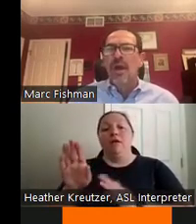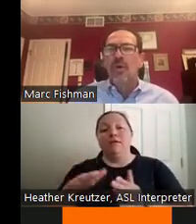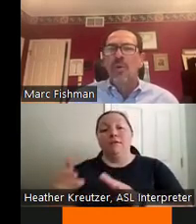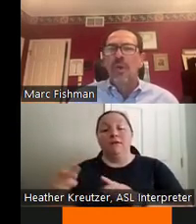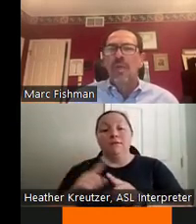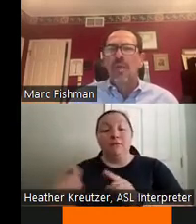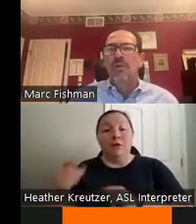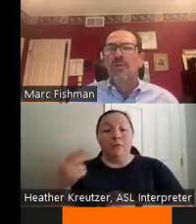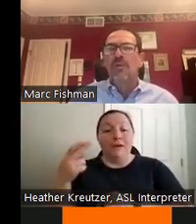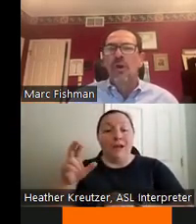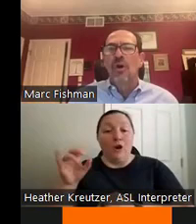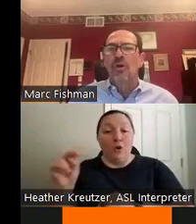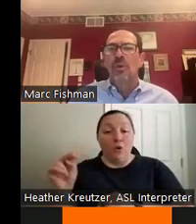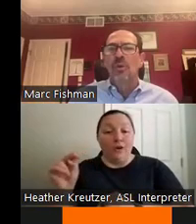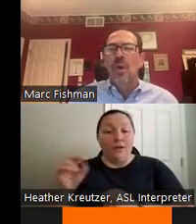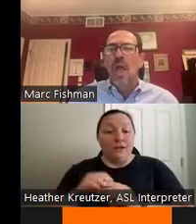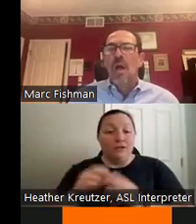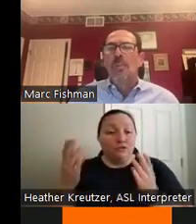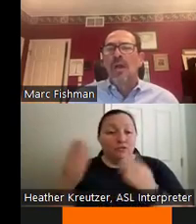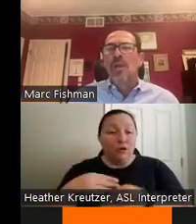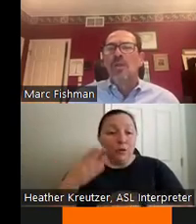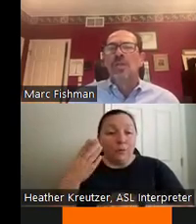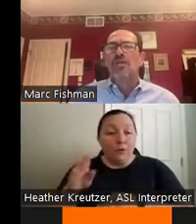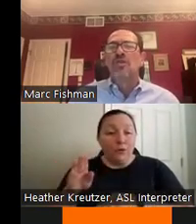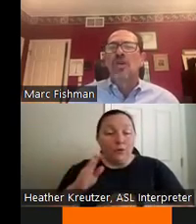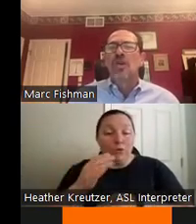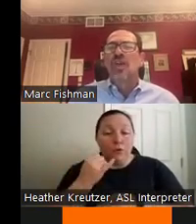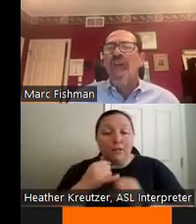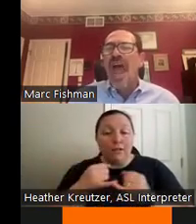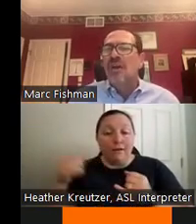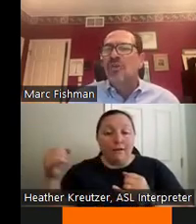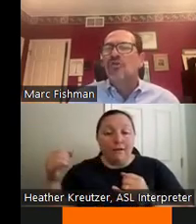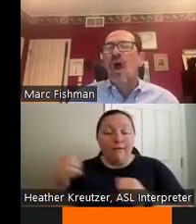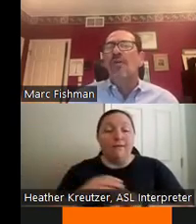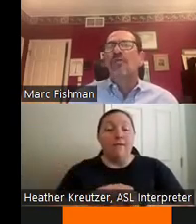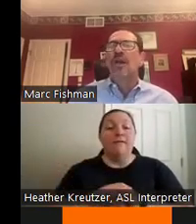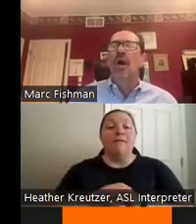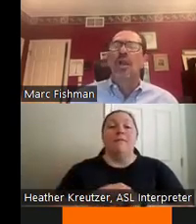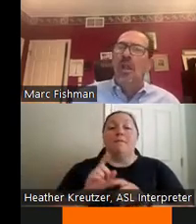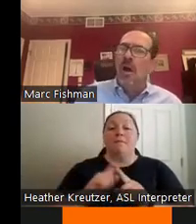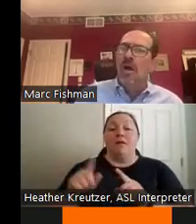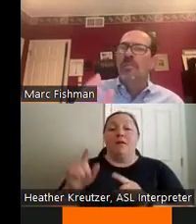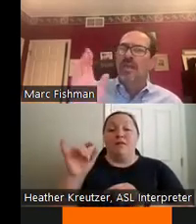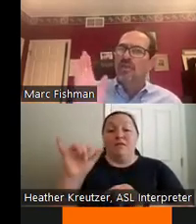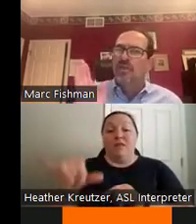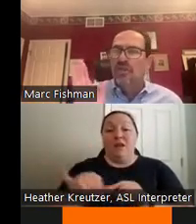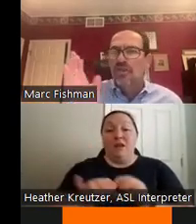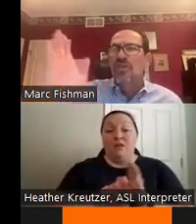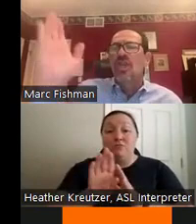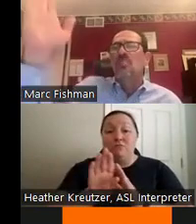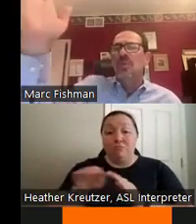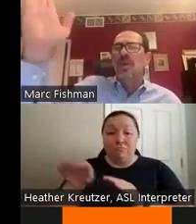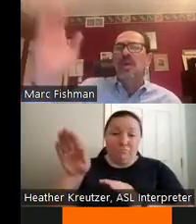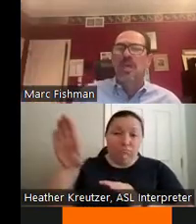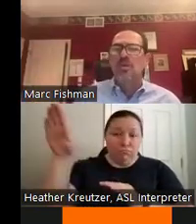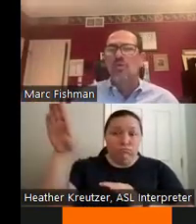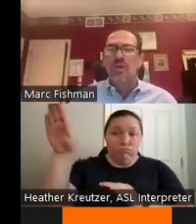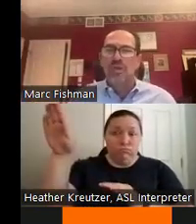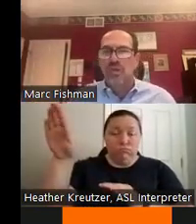from heroin here in the darker blue. But this catastrophic, alarming,